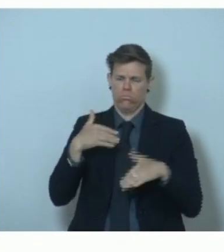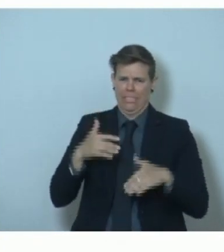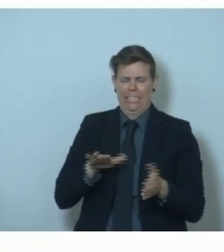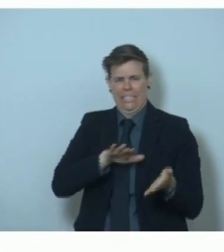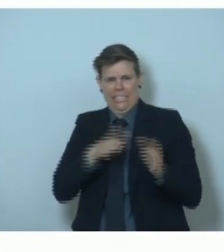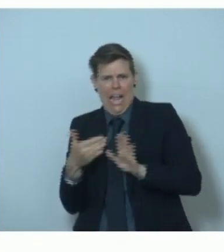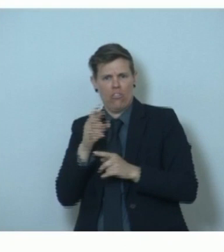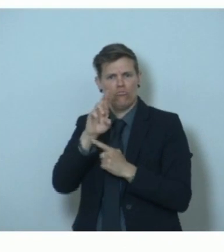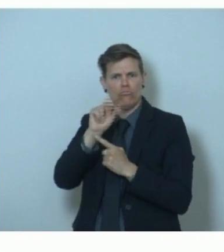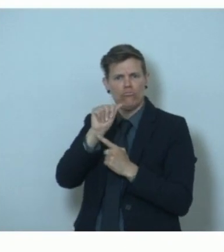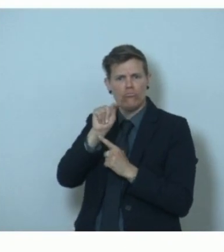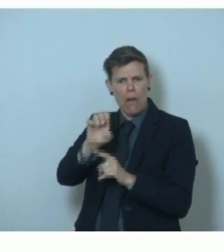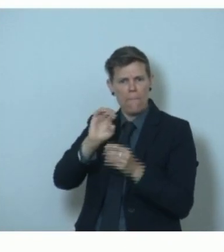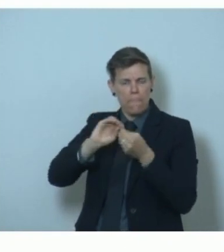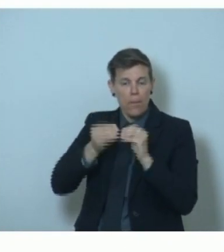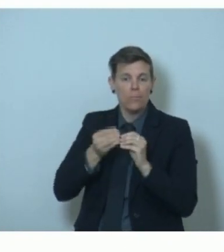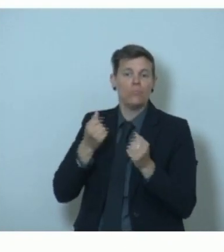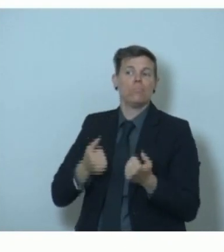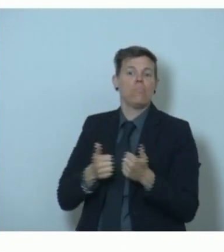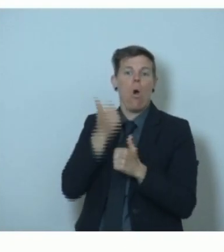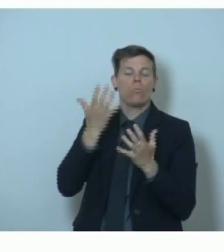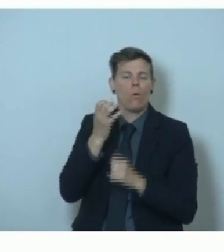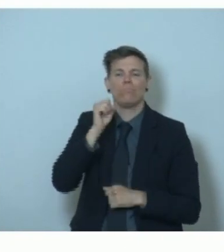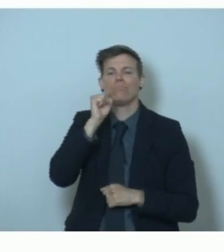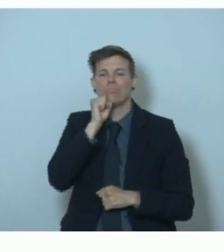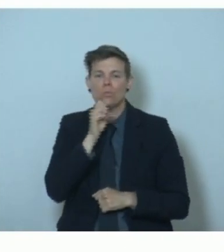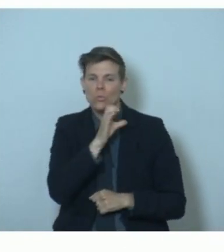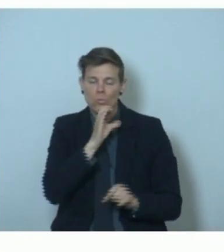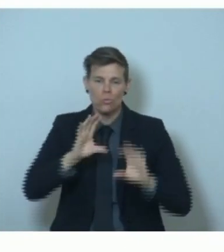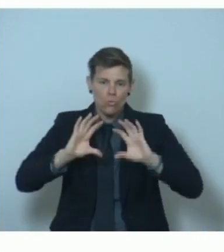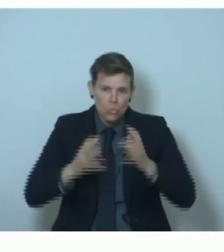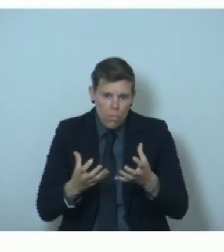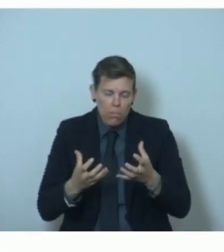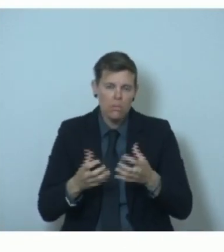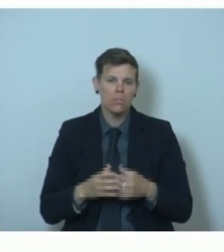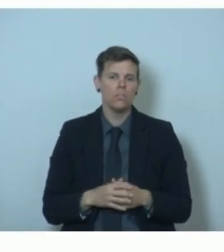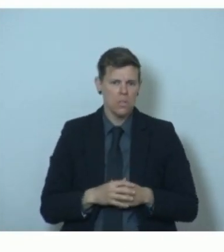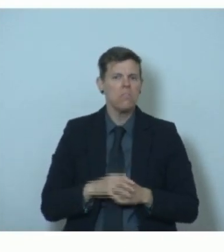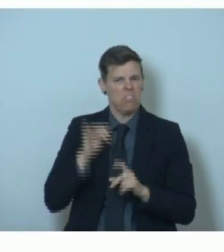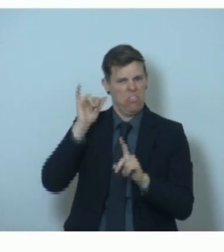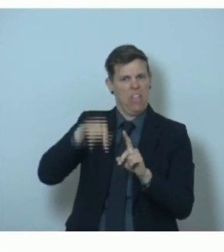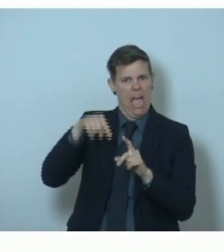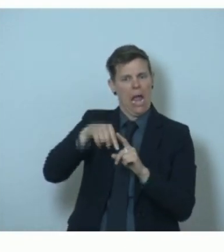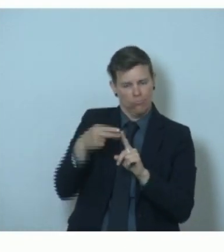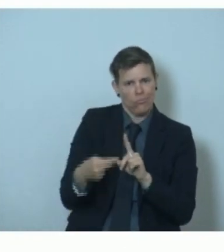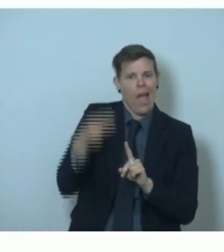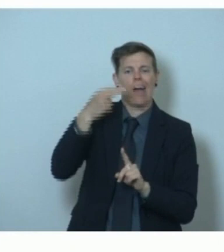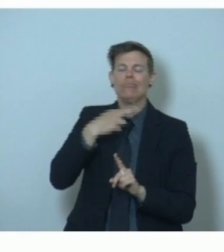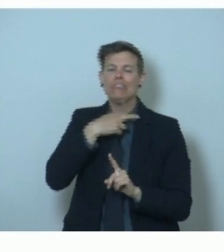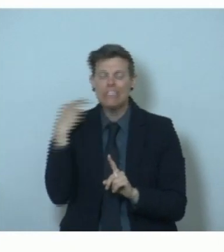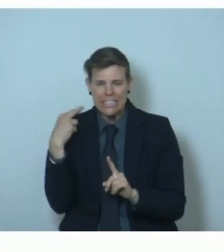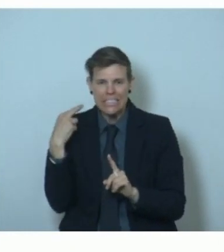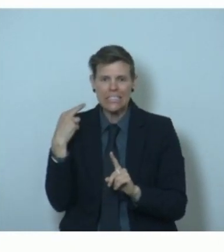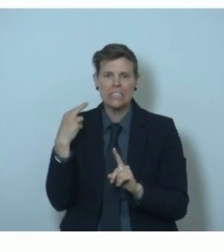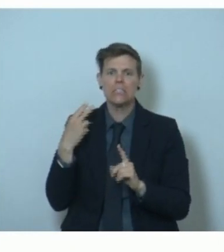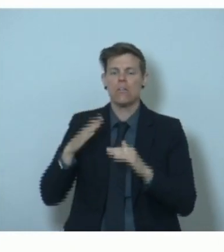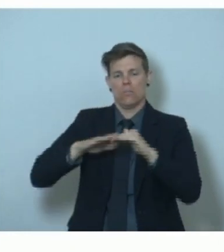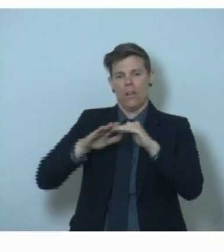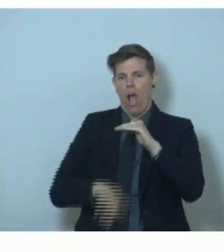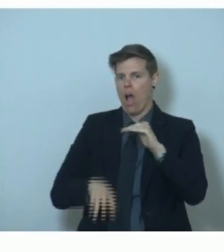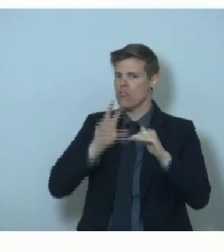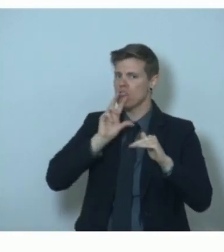no deaths at all in people under 30, which is good news. And one thing that gets missed, and there was an article that came out about